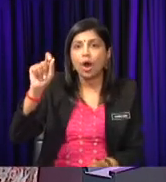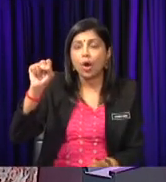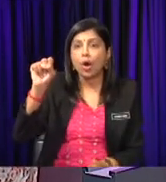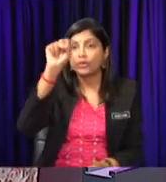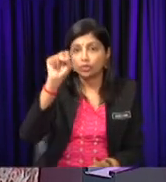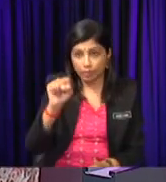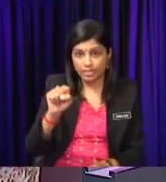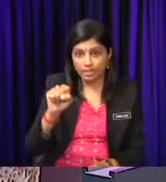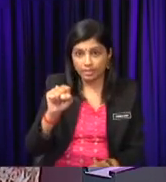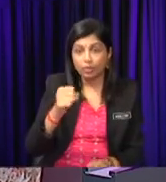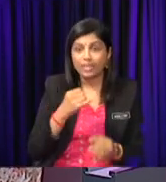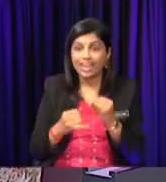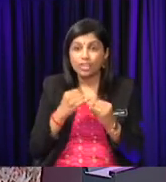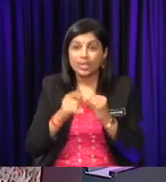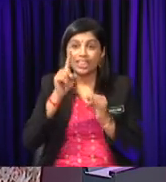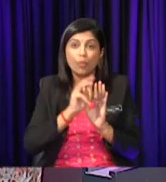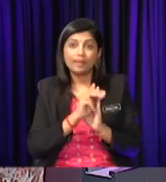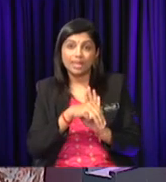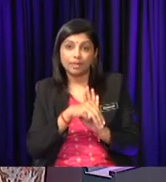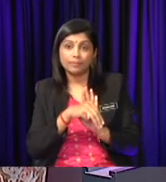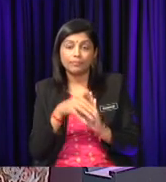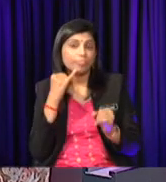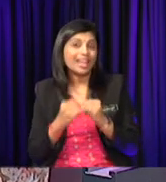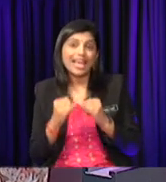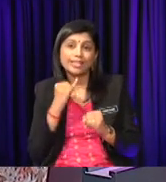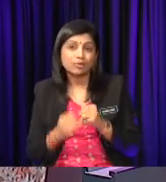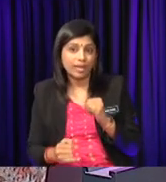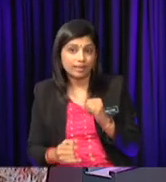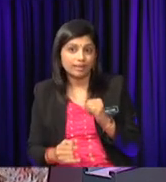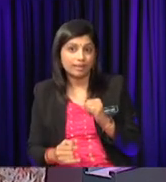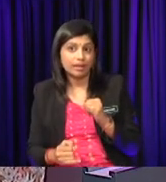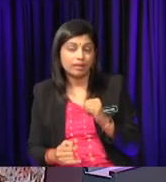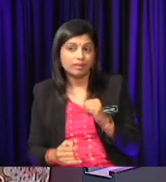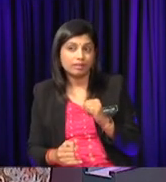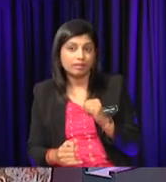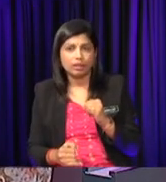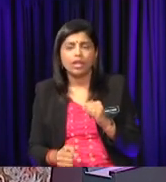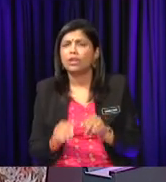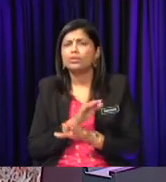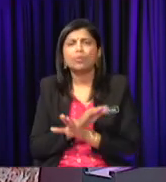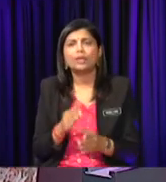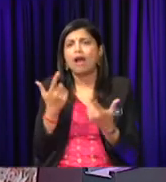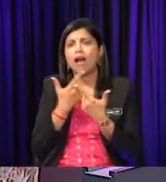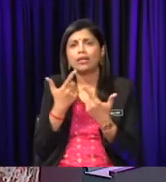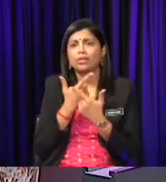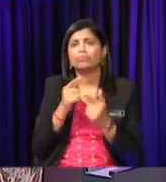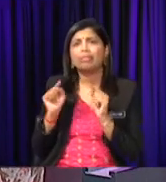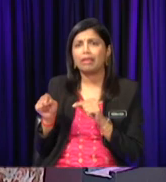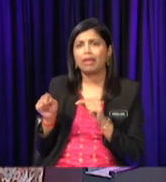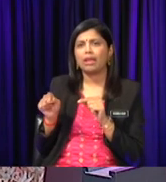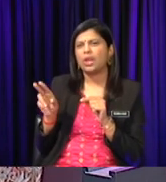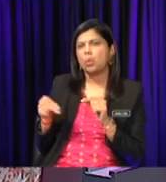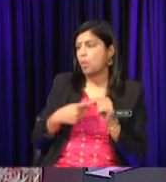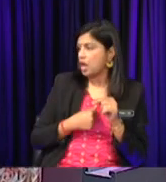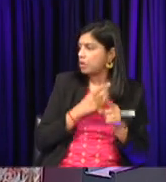can come to a decision naturally, without having to, no, I think this is, no, I disagree. It's going to be dragging.